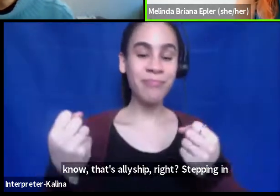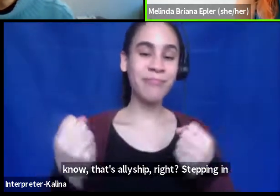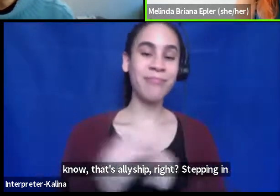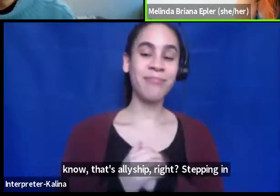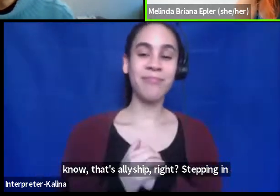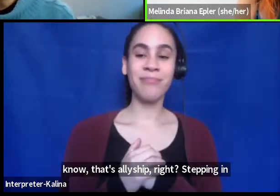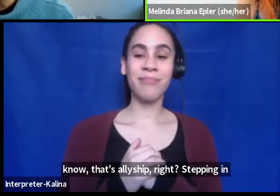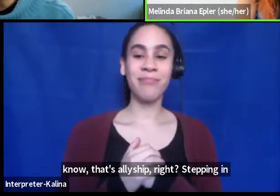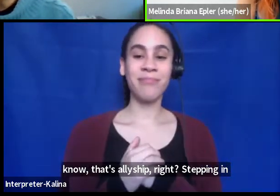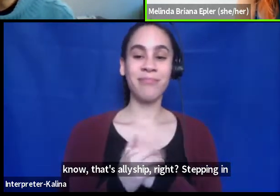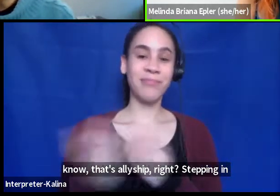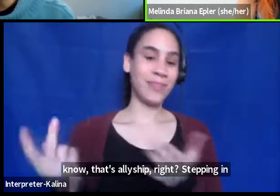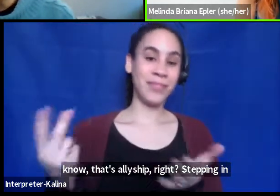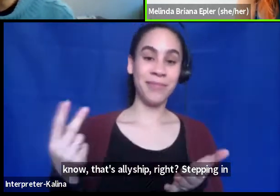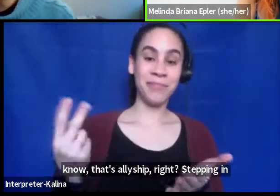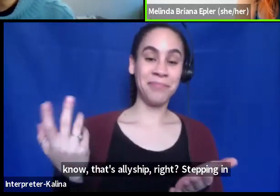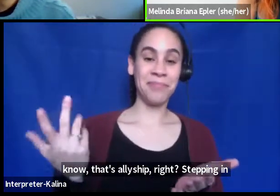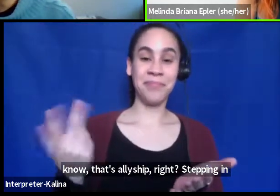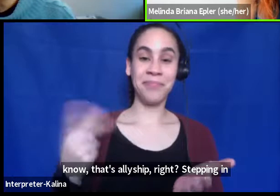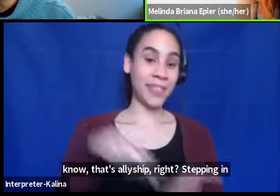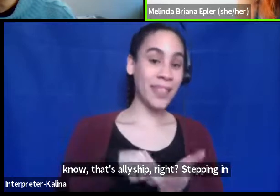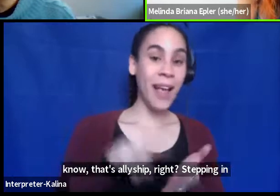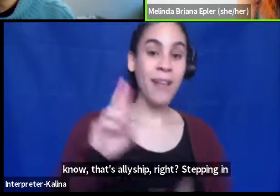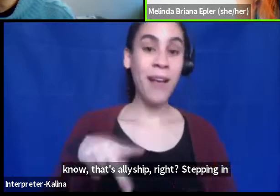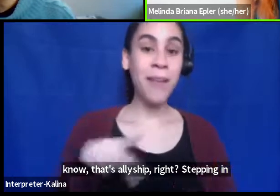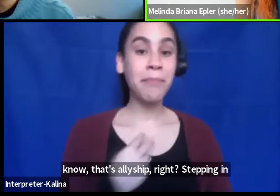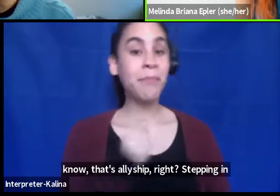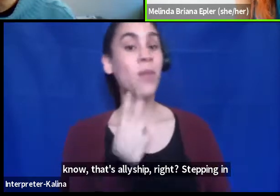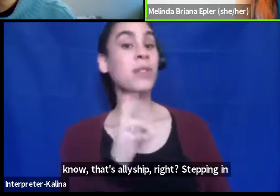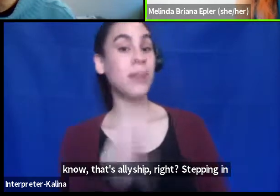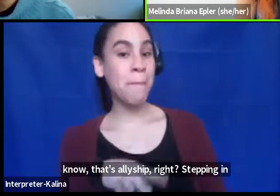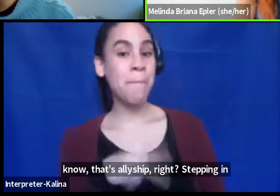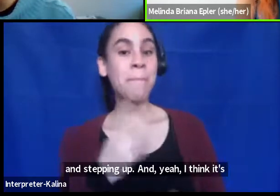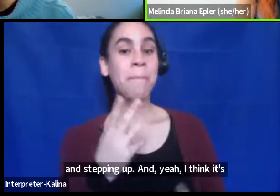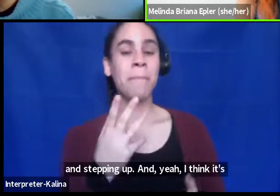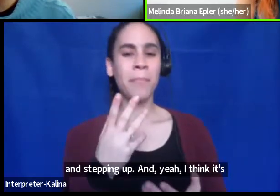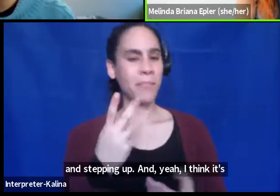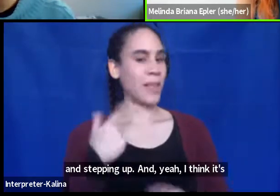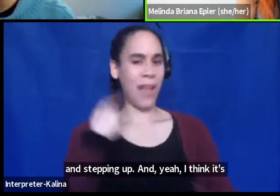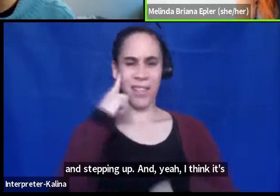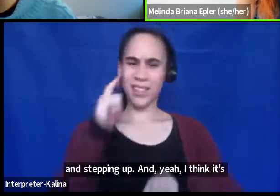I think it's time that we're all allies for each other.